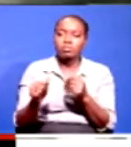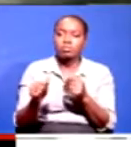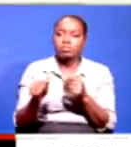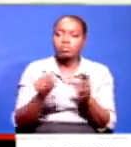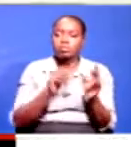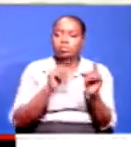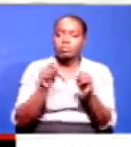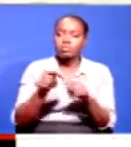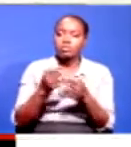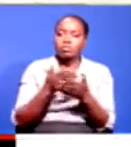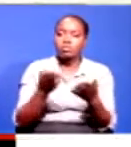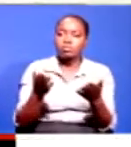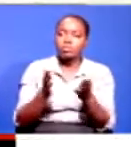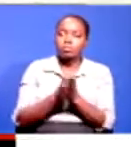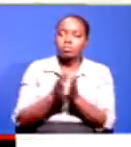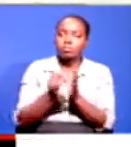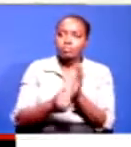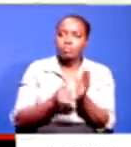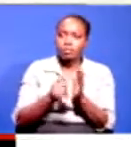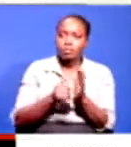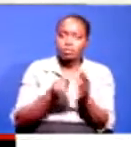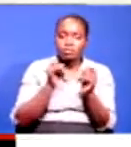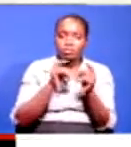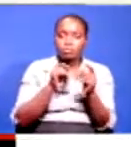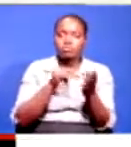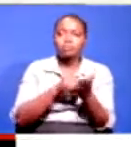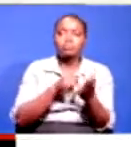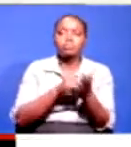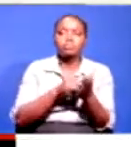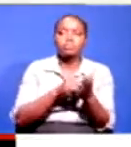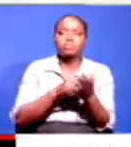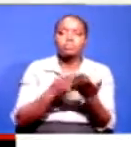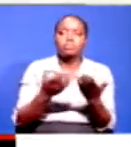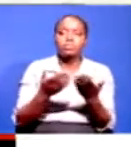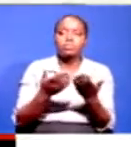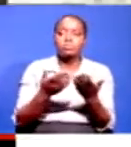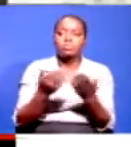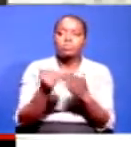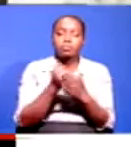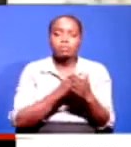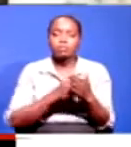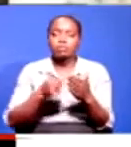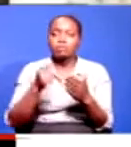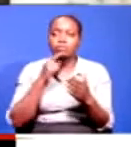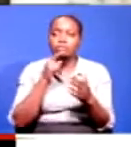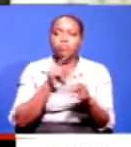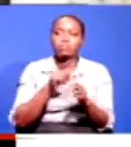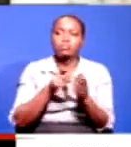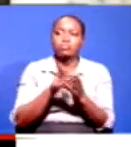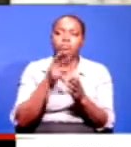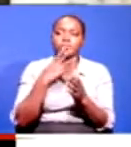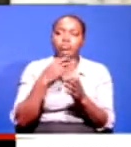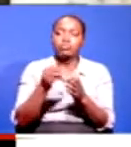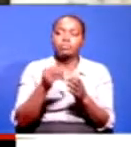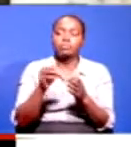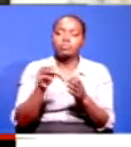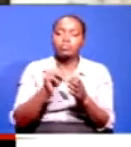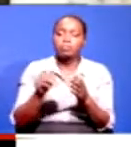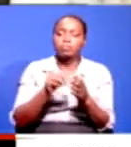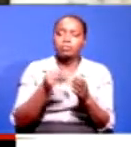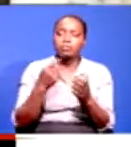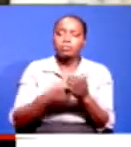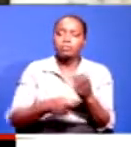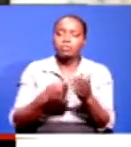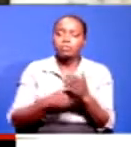brewer's premises in Naivasha, accusing it of reneging on its promise to pay 400 million shillings every month to clear the tax